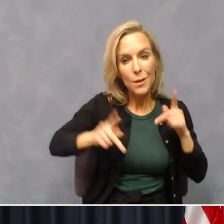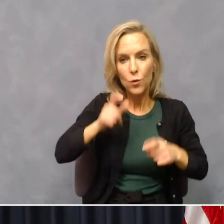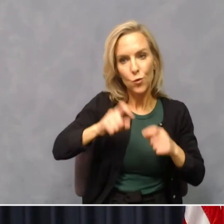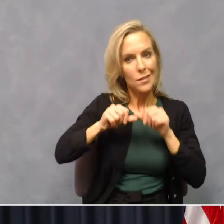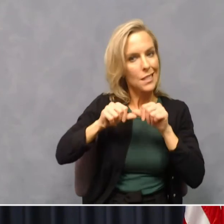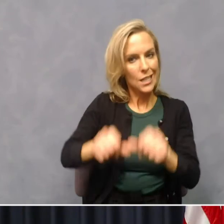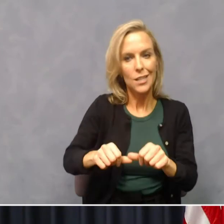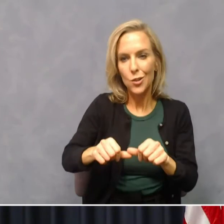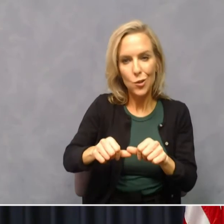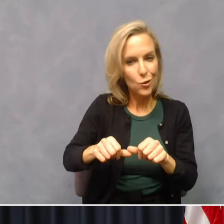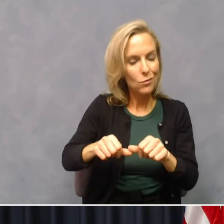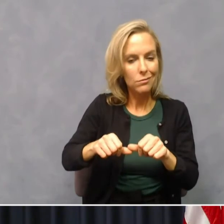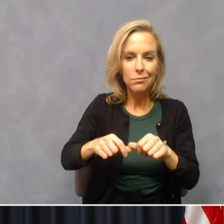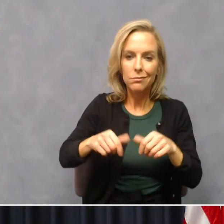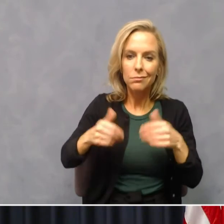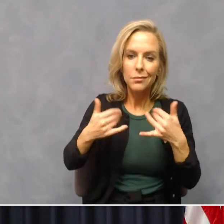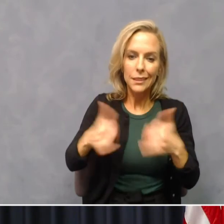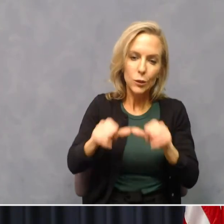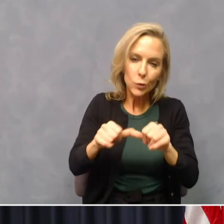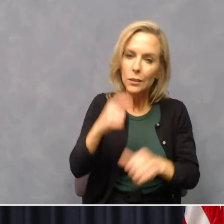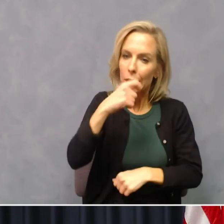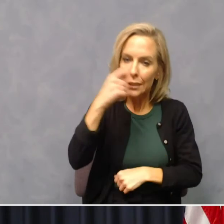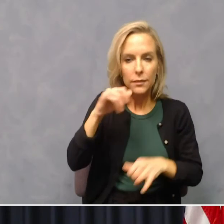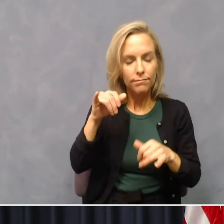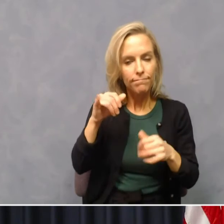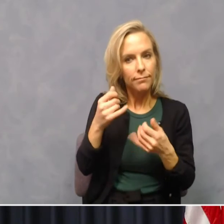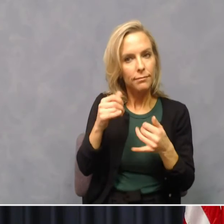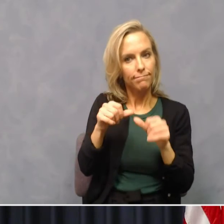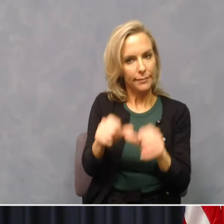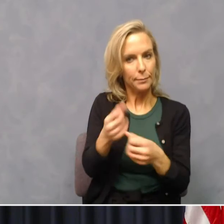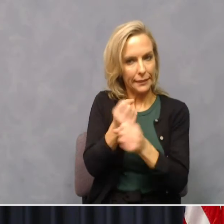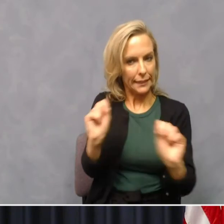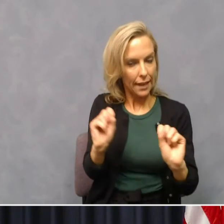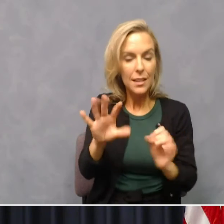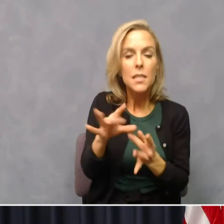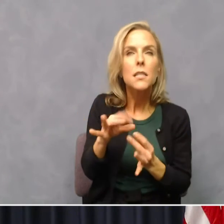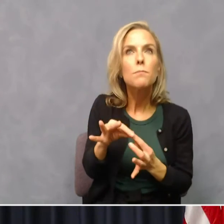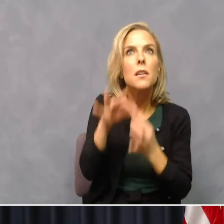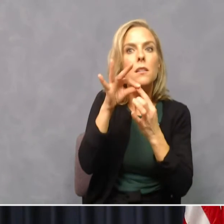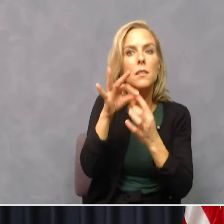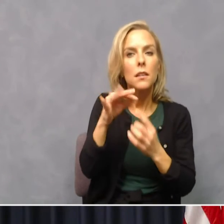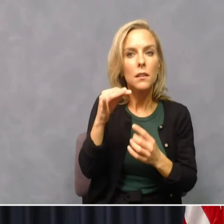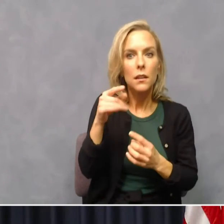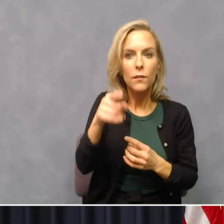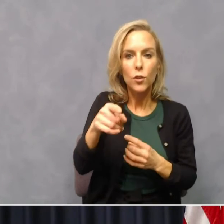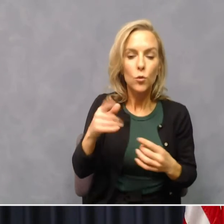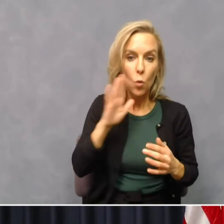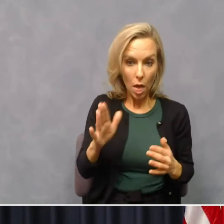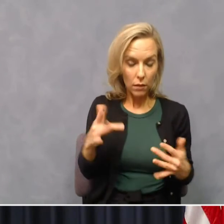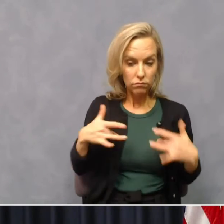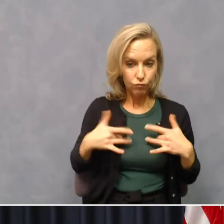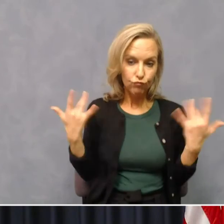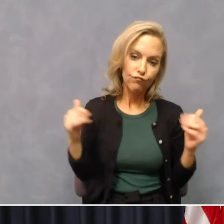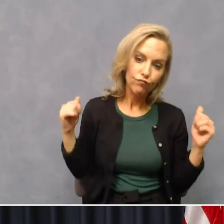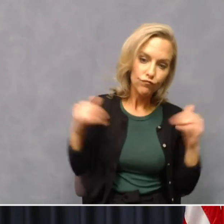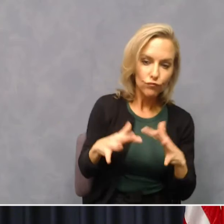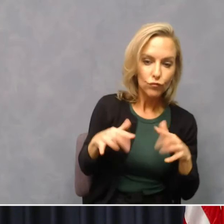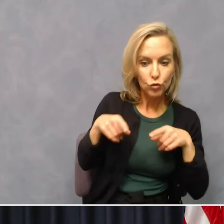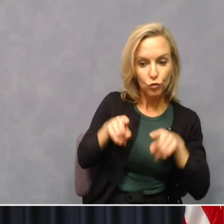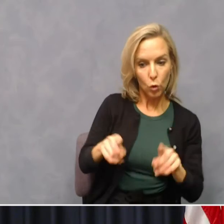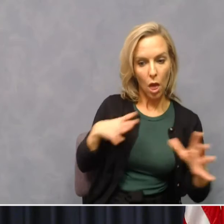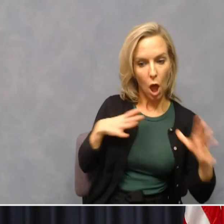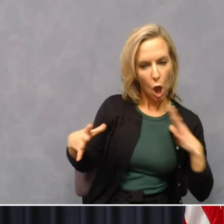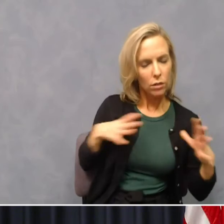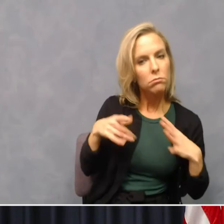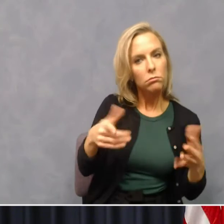it to stay safe, especially if you are going to gather over the holidays, or if you just did,